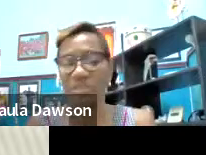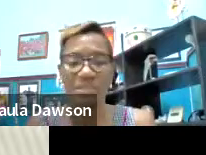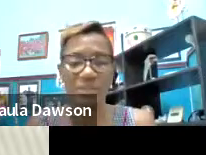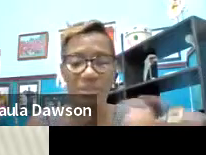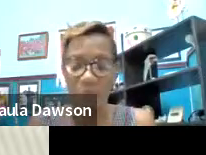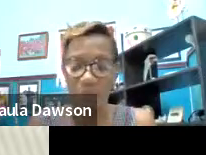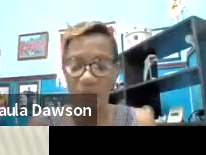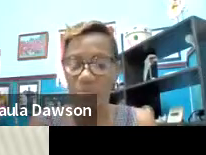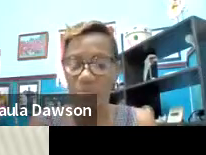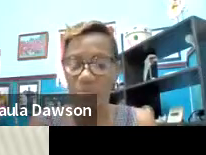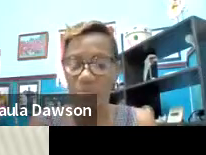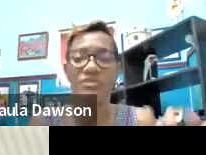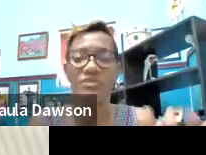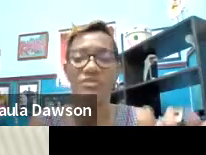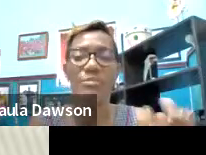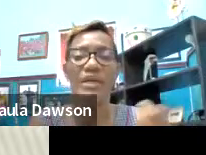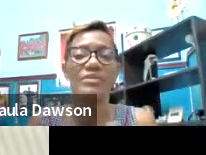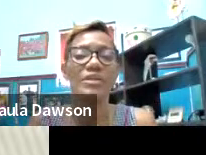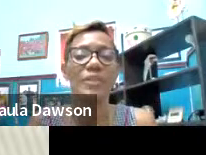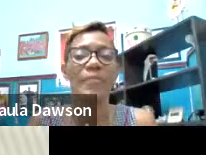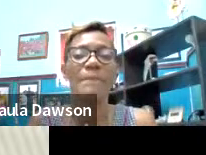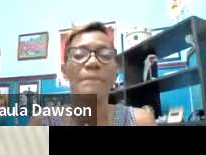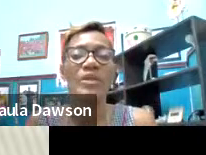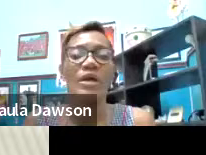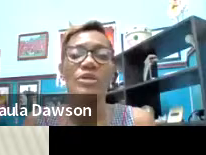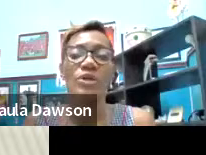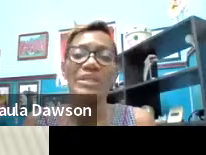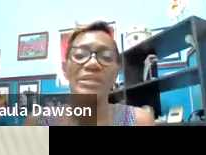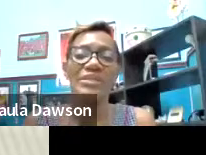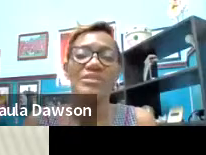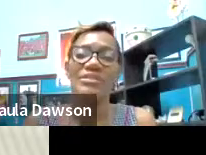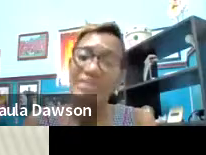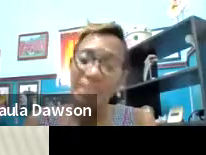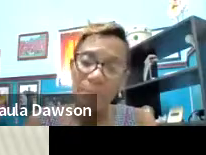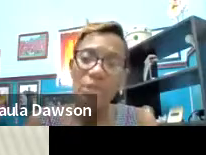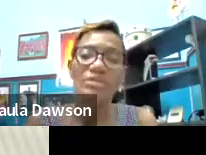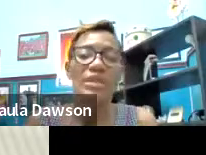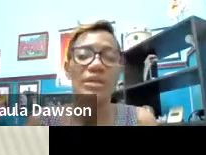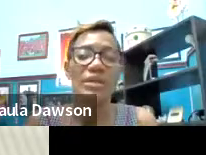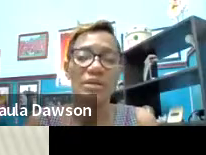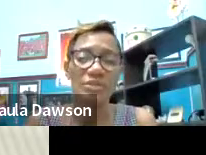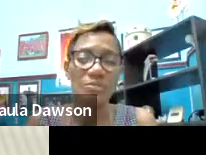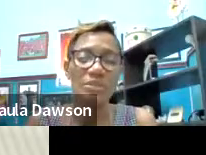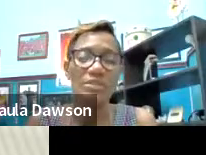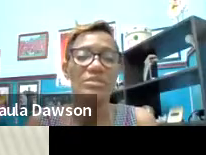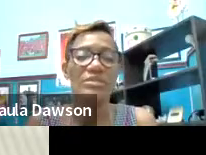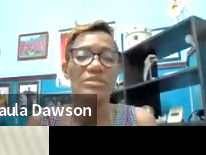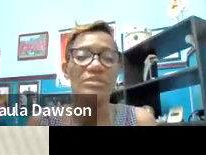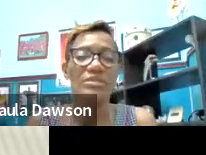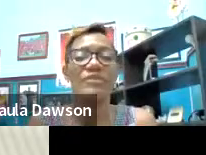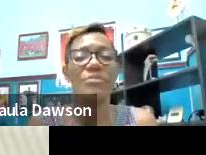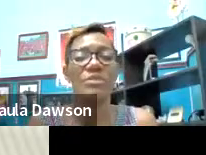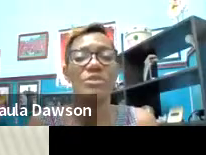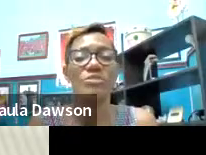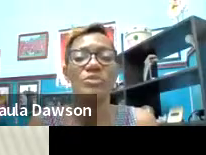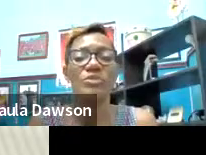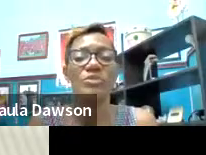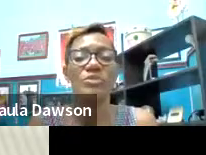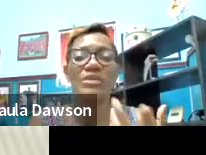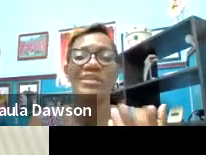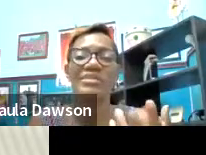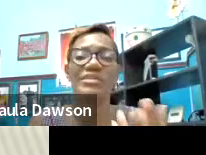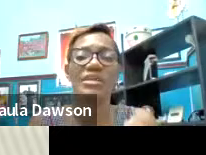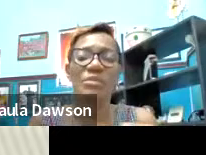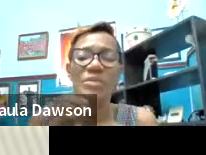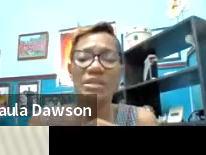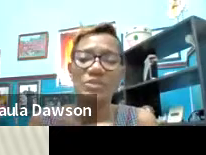don't feel it. And when they wake up, we tell parents to give them Panadol. The complication is it can burn, it can cause numbness, it can have hematomas, which